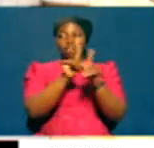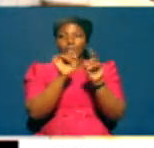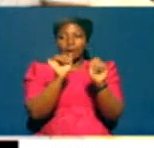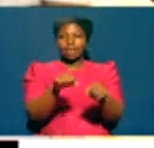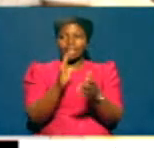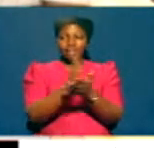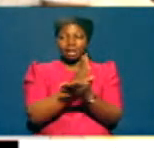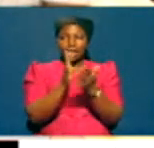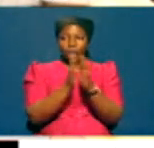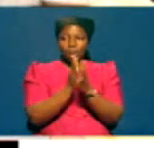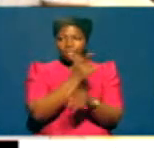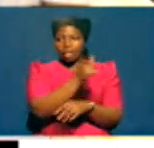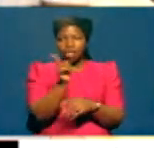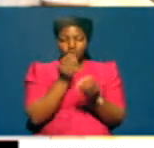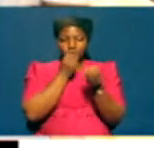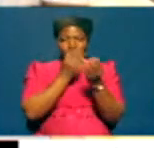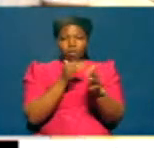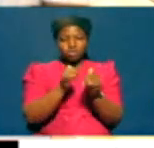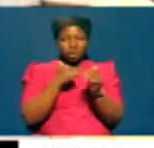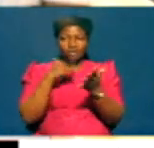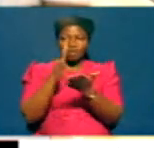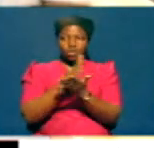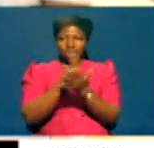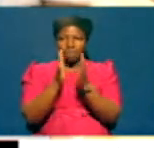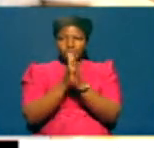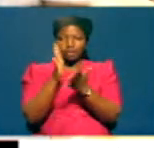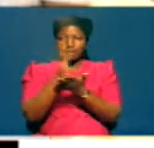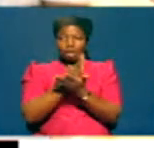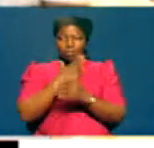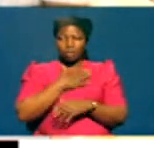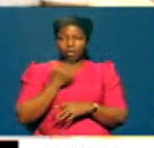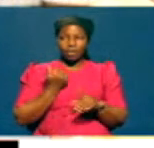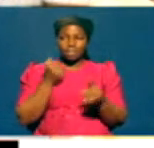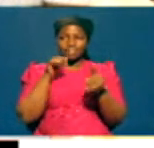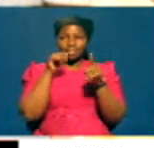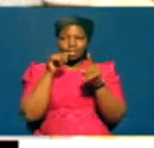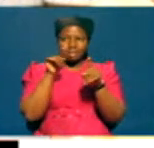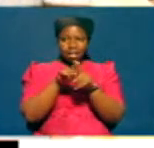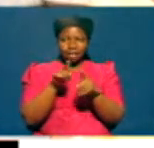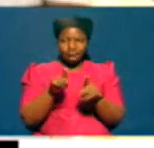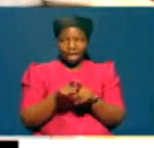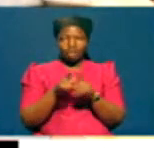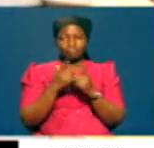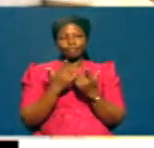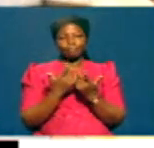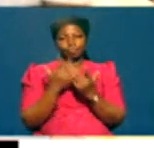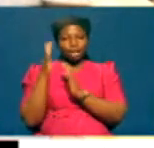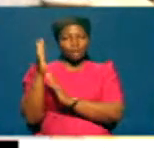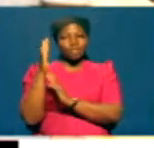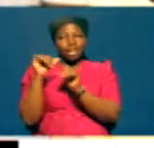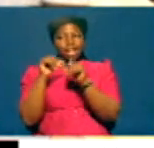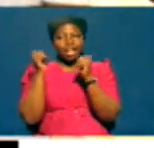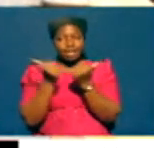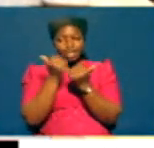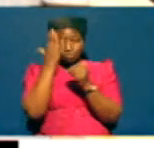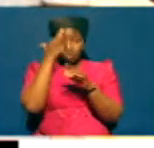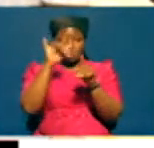privileged information that we have shared with some of our sister intelligence and security agencies. And as you know, as a security